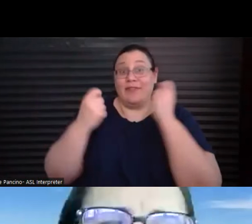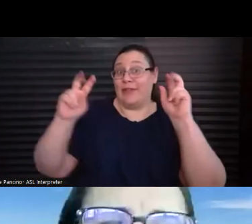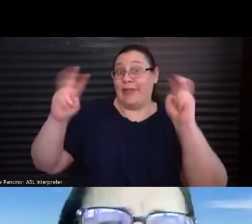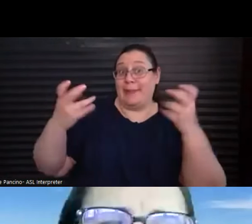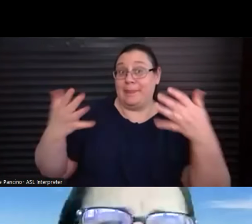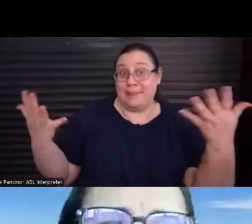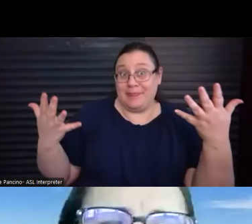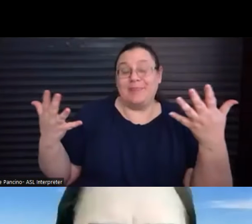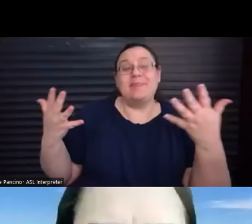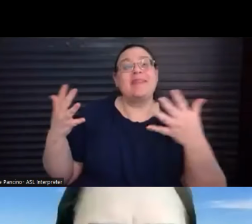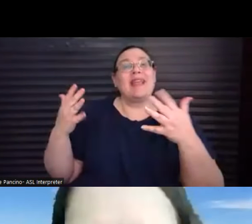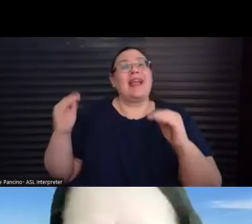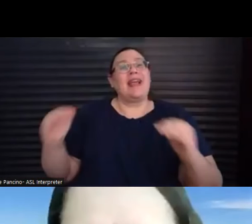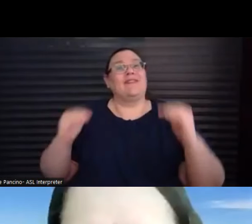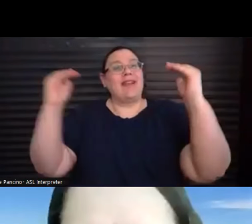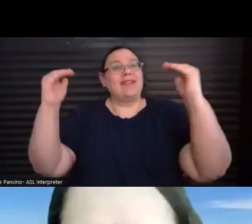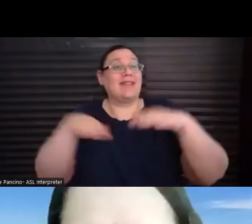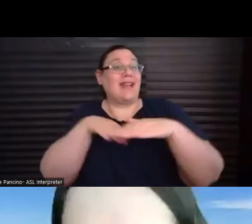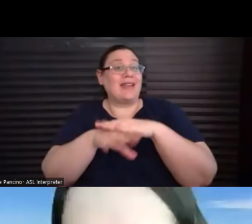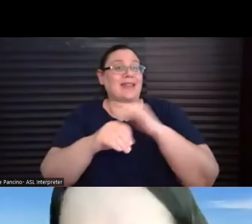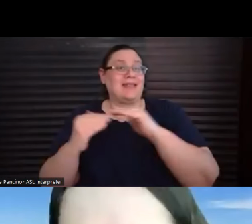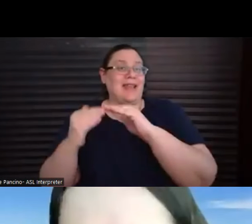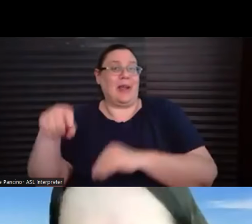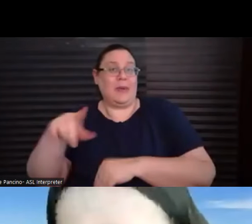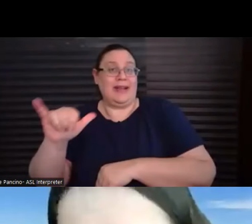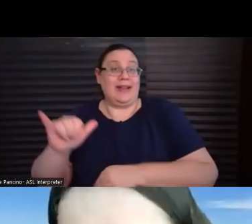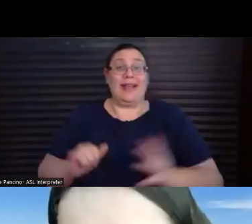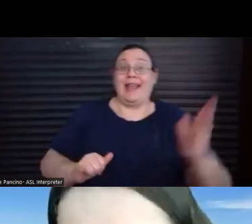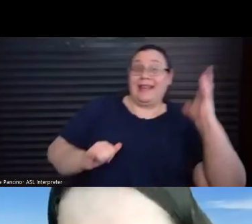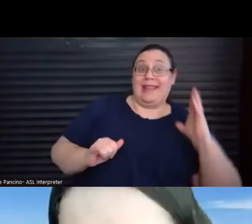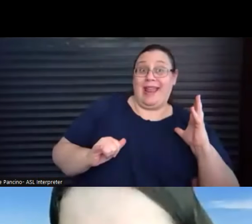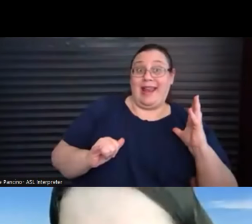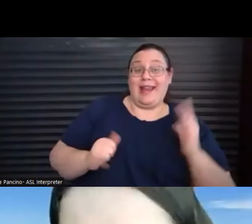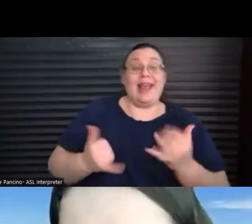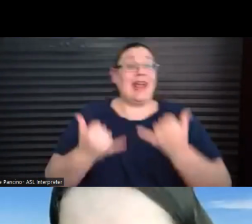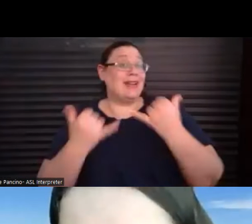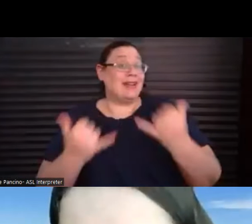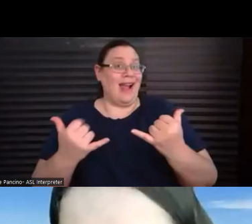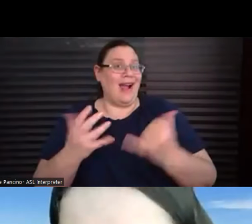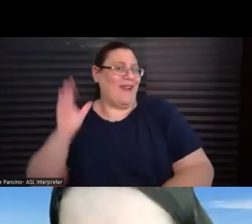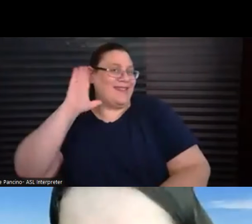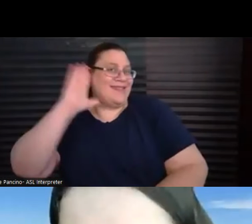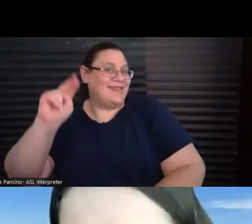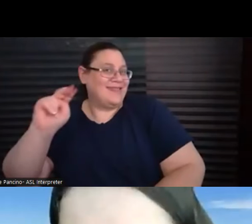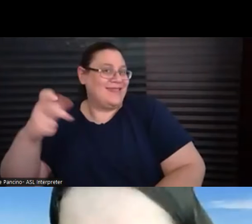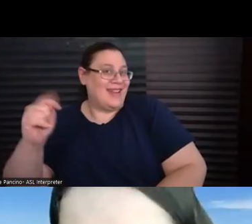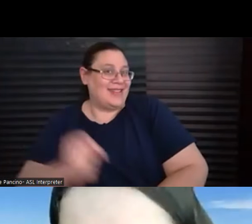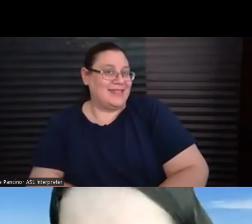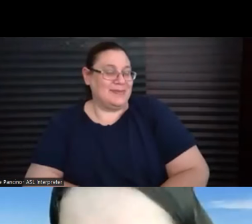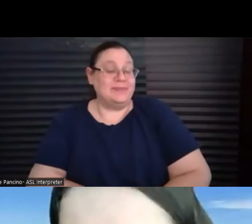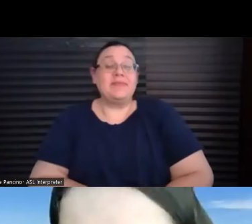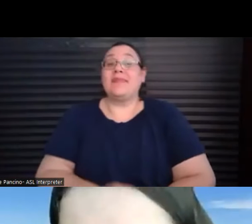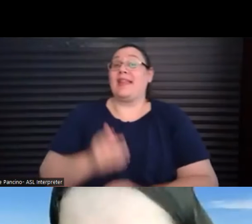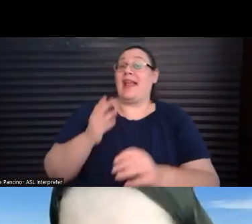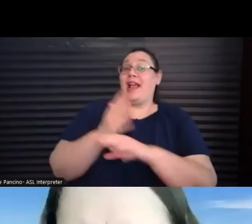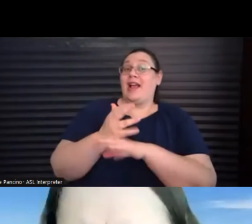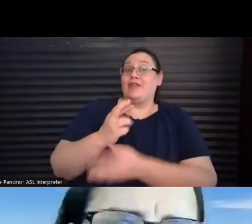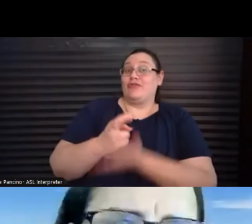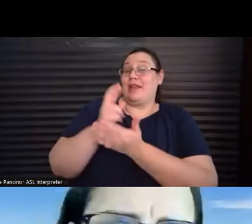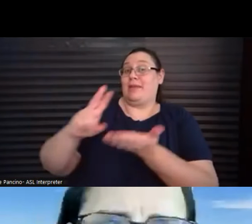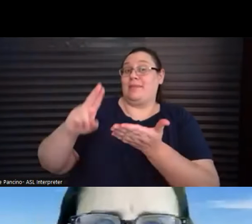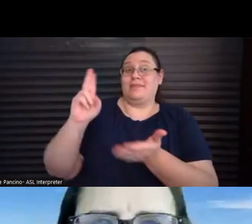Advancing Access and Equity, Then, Now, and Next. Right after the Rehab Act anniversary is